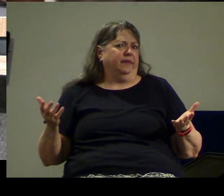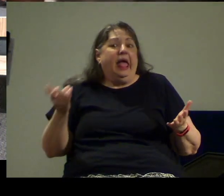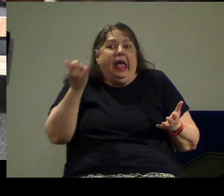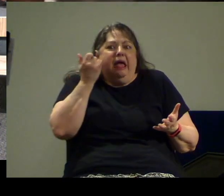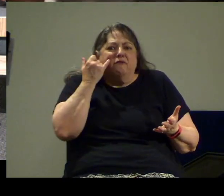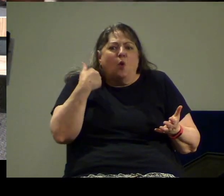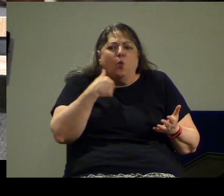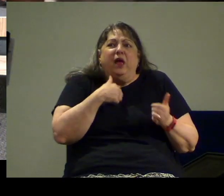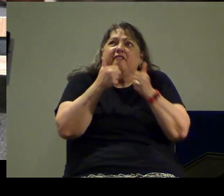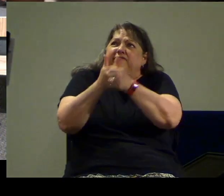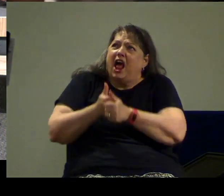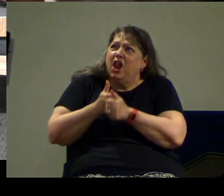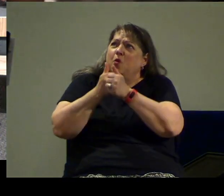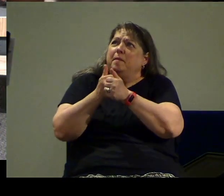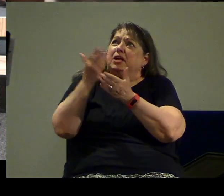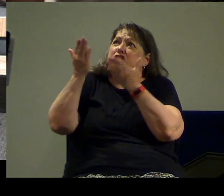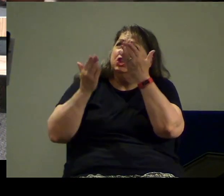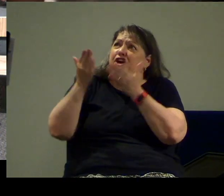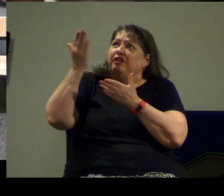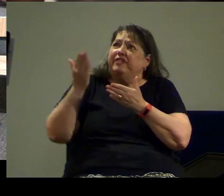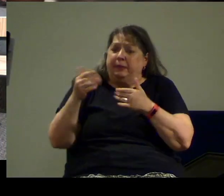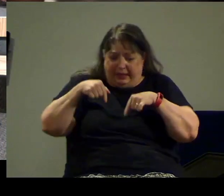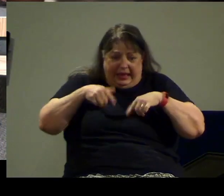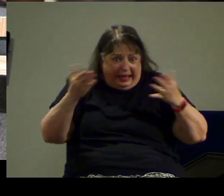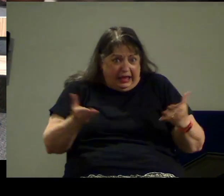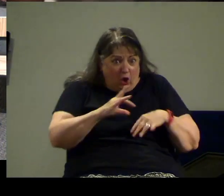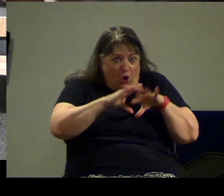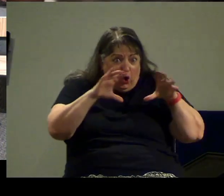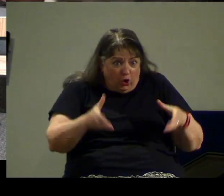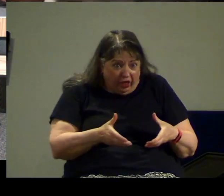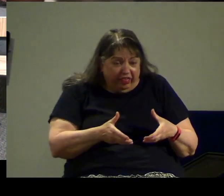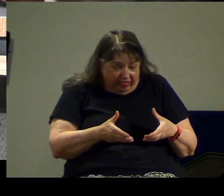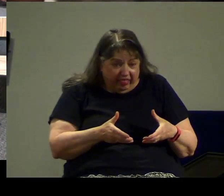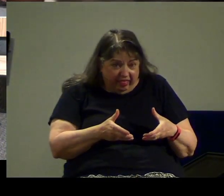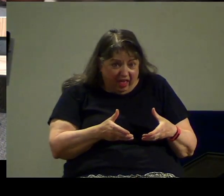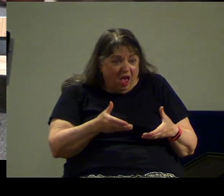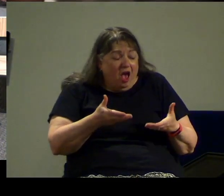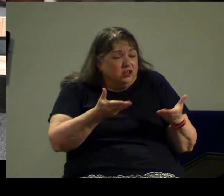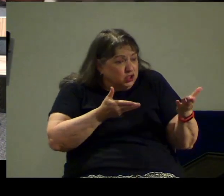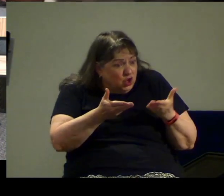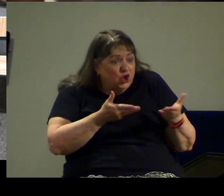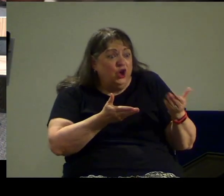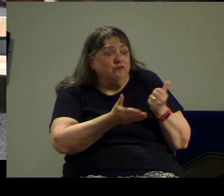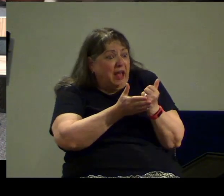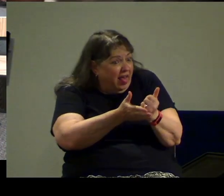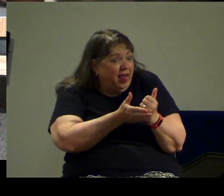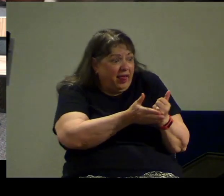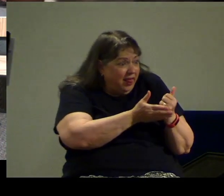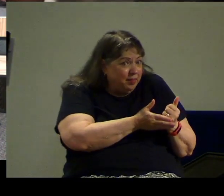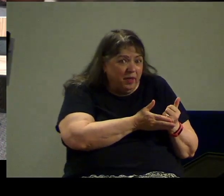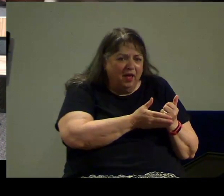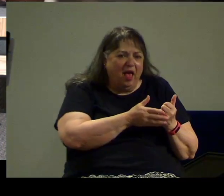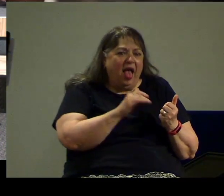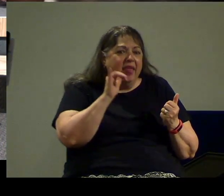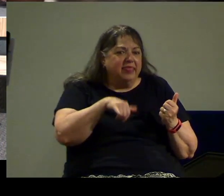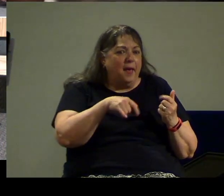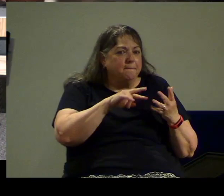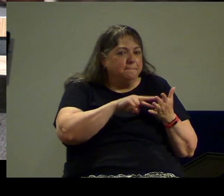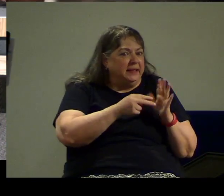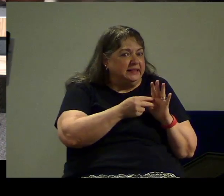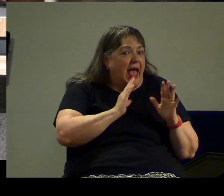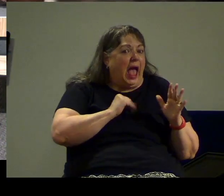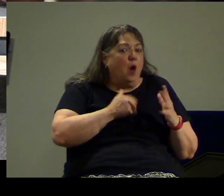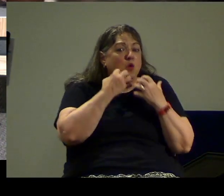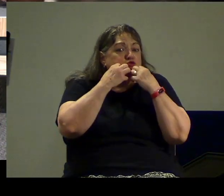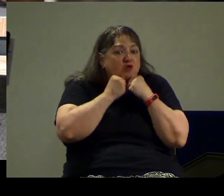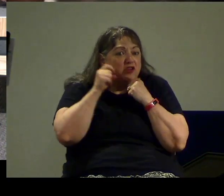of God, for Jesus on this earth, as God leads you and directs you, you're amassing treasure that no man can take